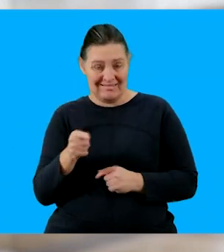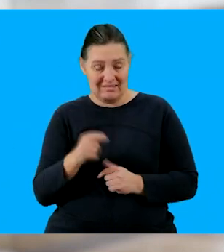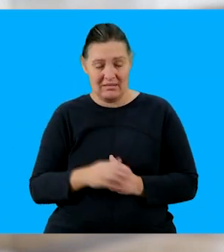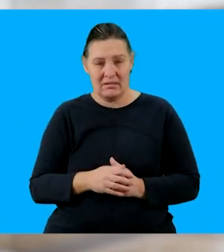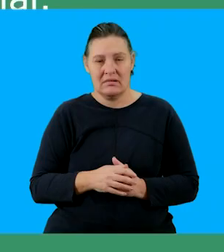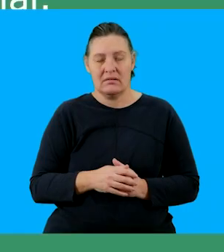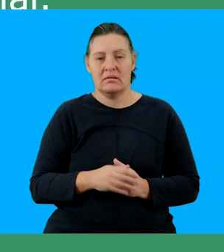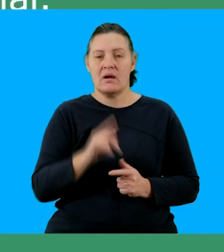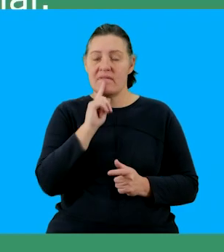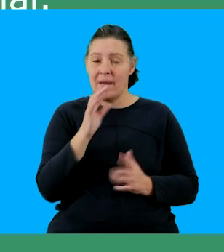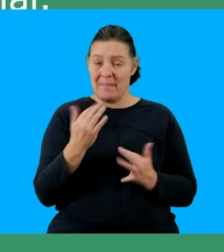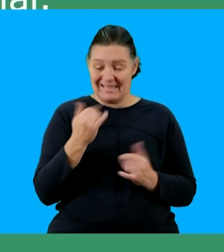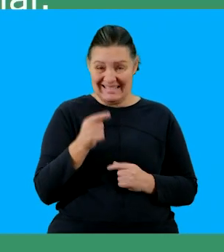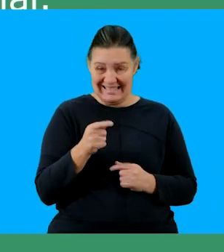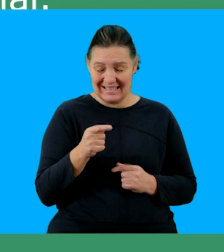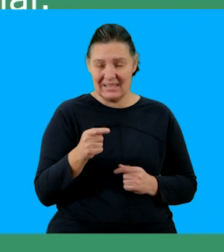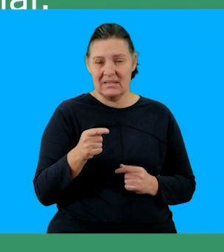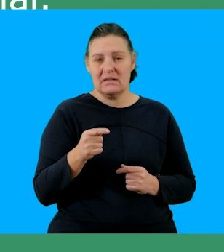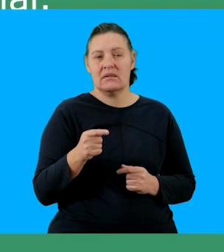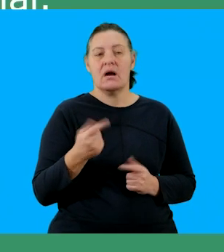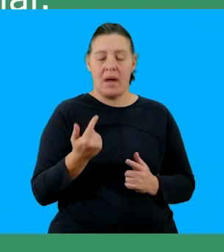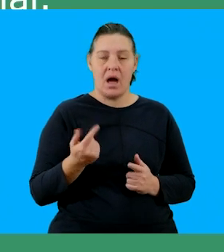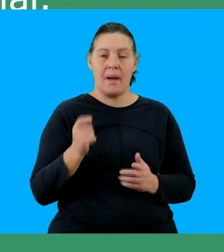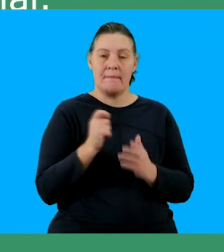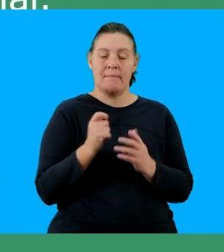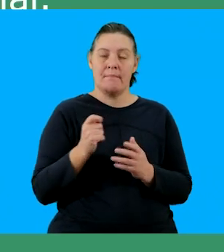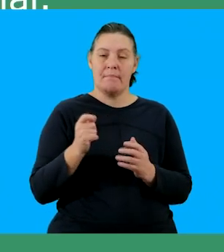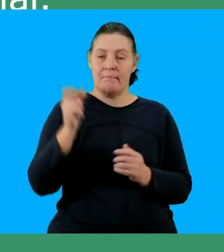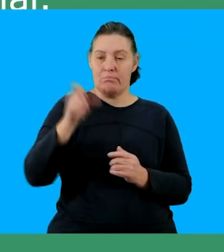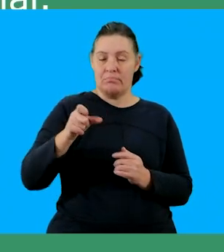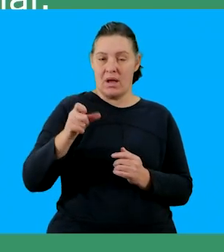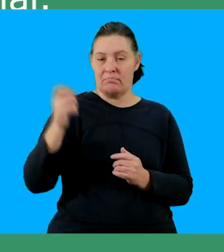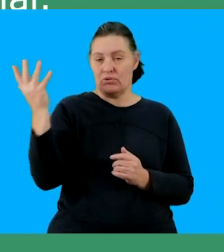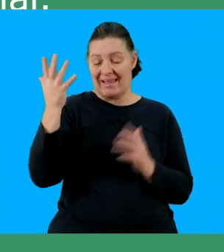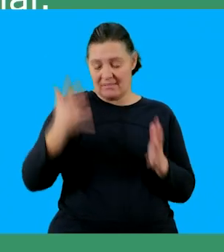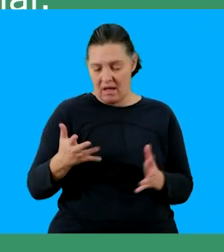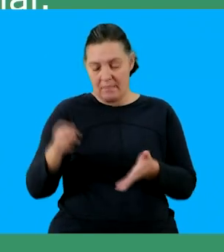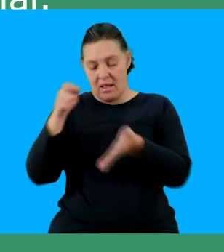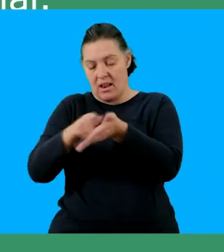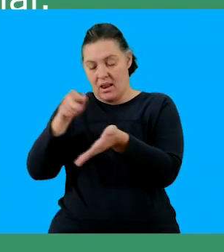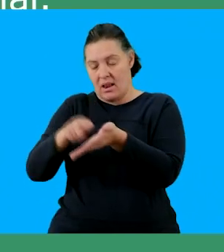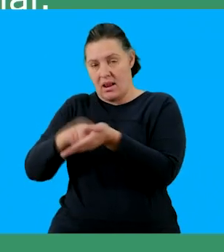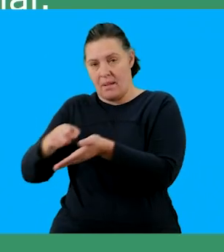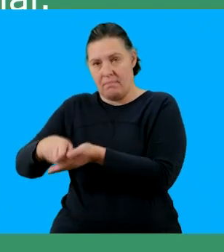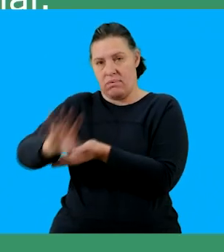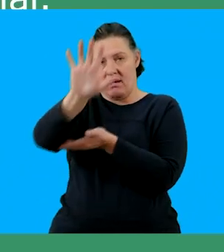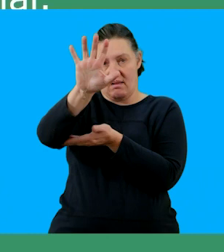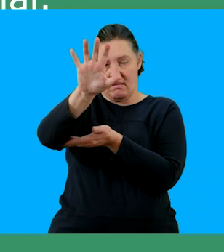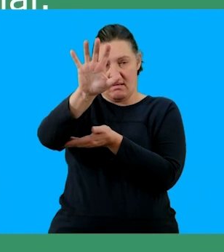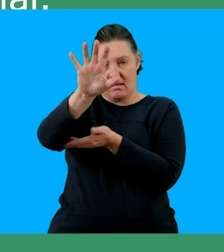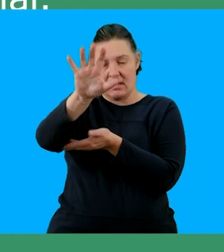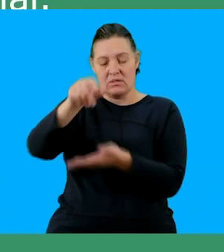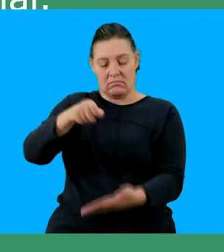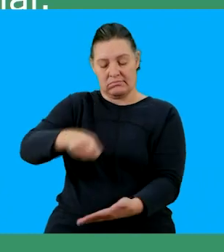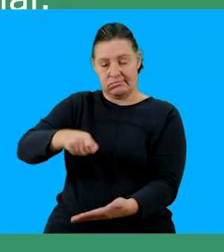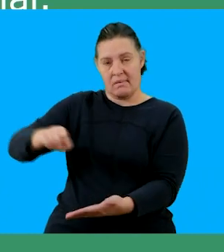They are plastic sheets that a presenter can use to write information on, as much as